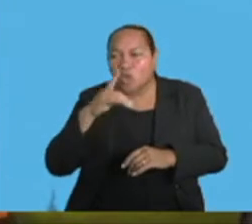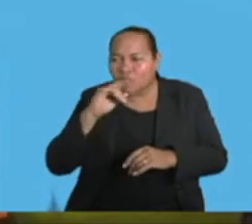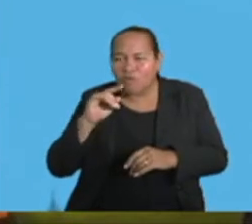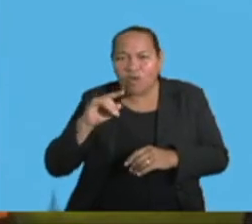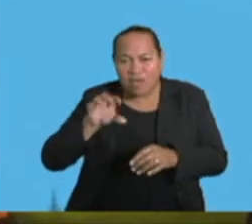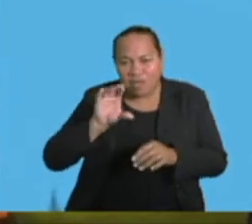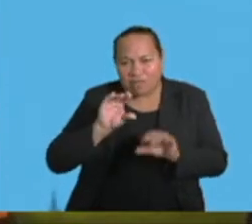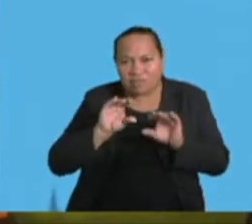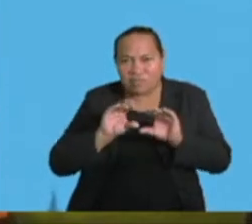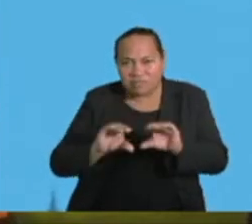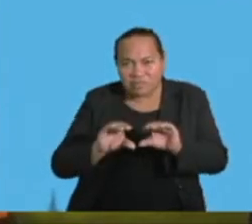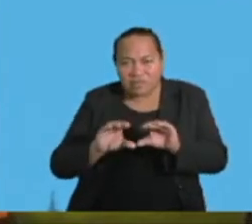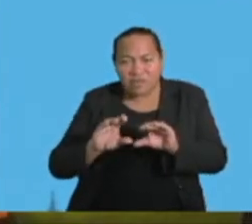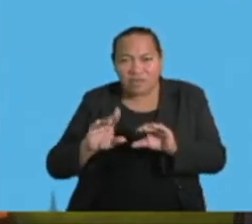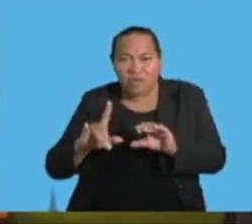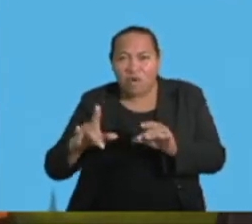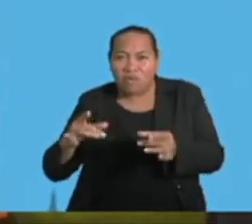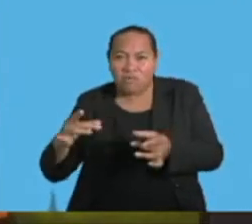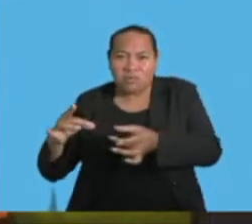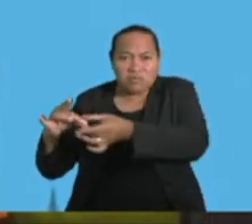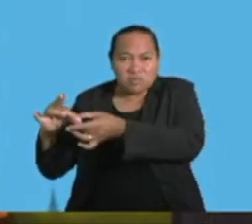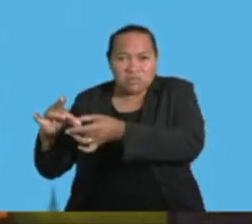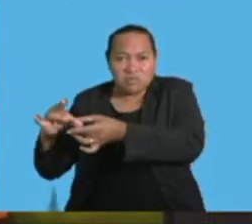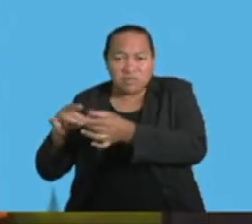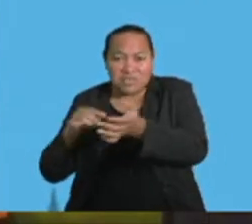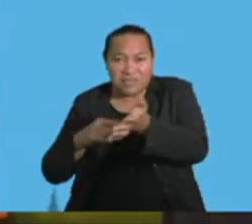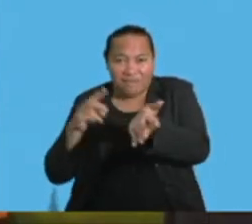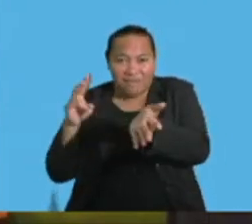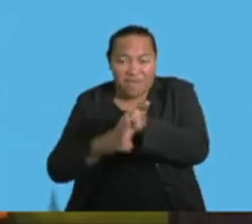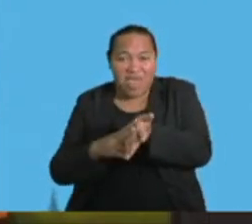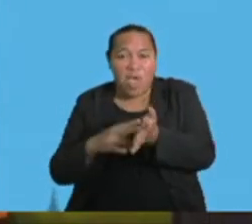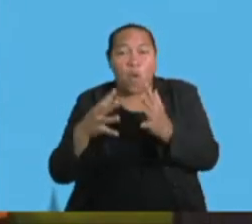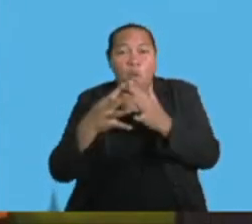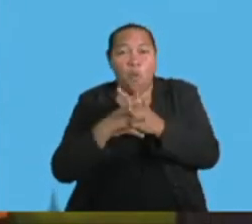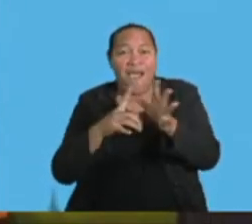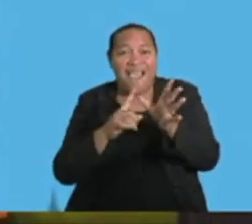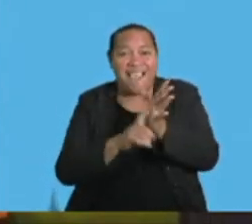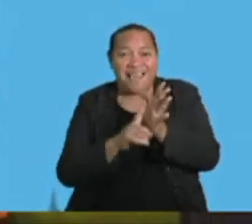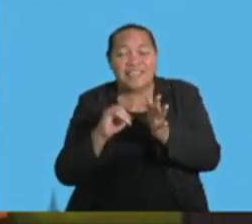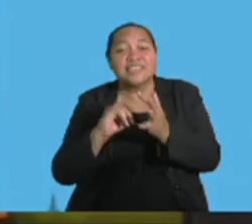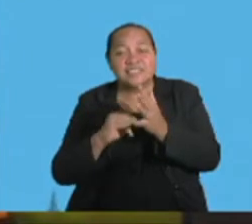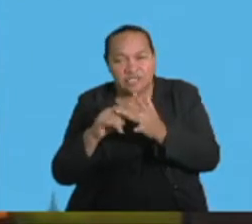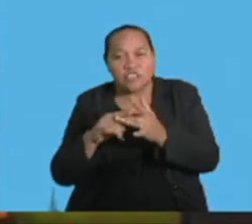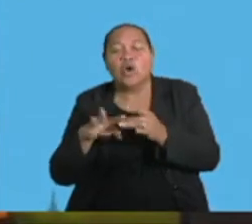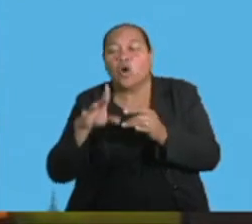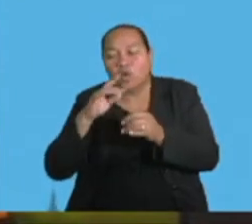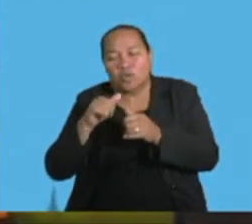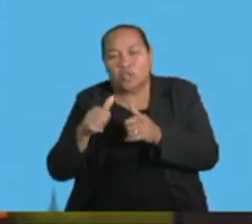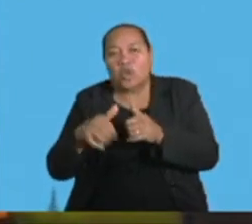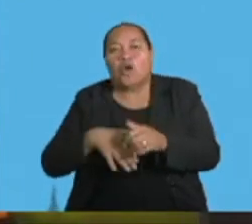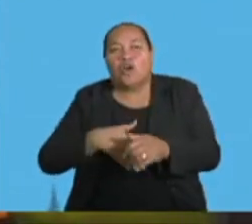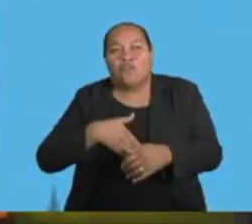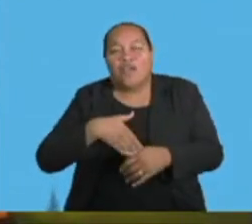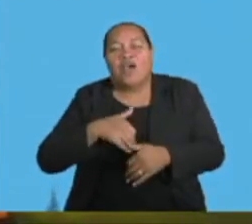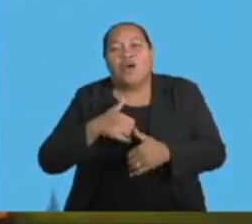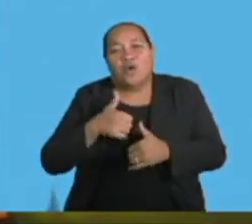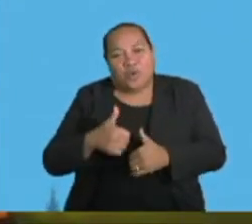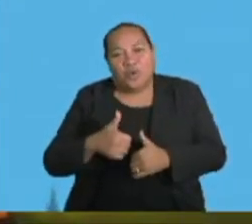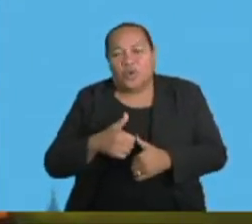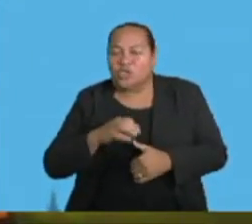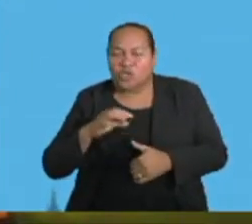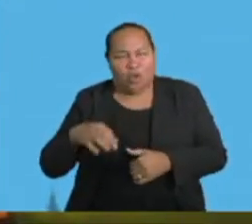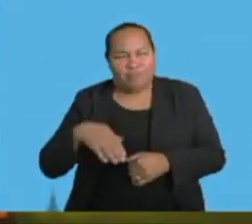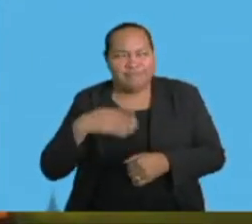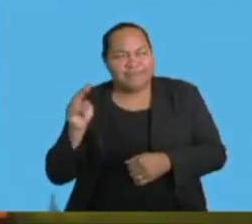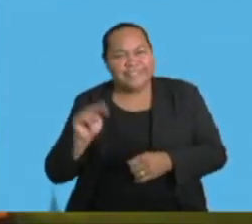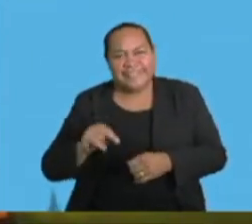seeing the rural areas as, attractive. So it doesn't feel like, they don't feel like, oh, I have to go and live in Suva to have